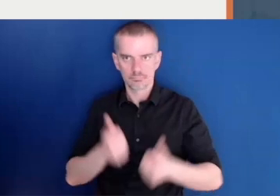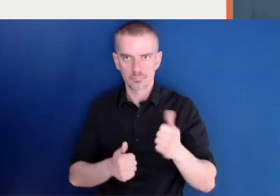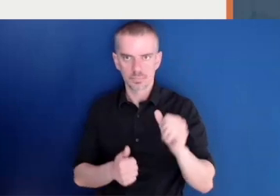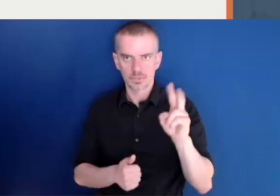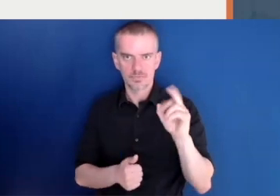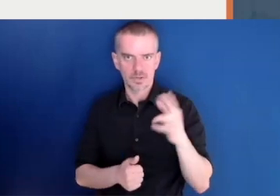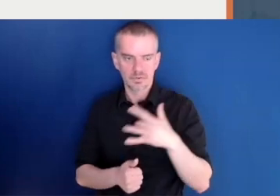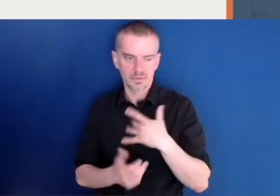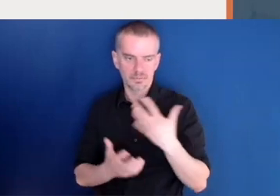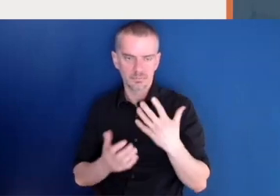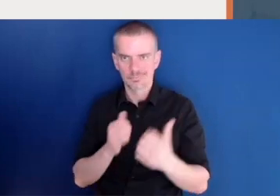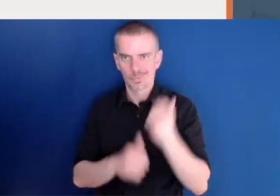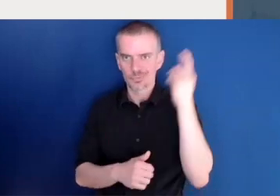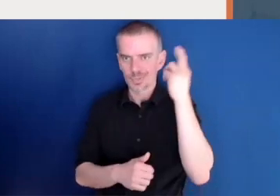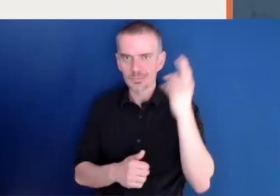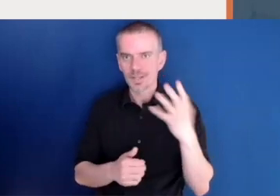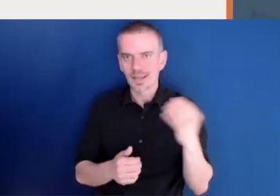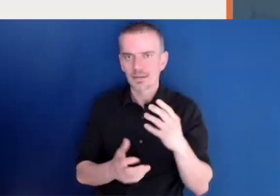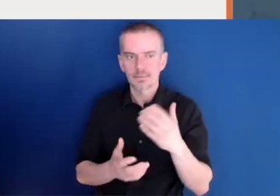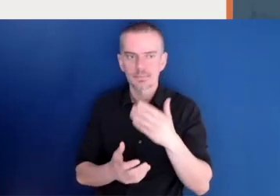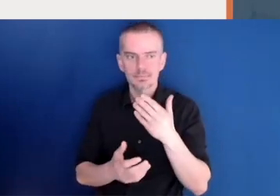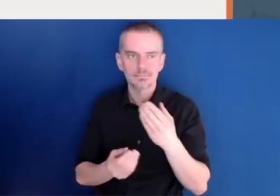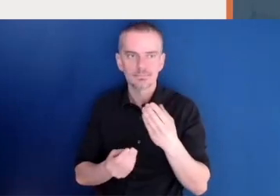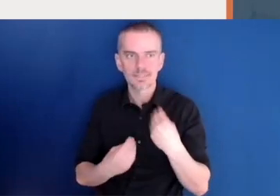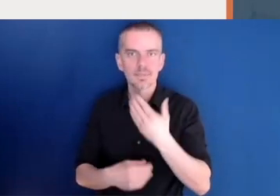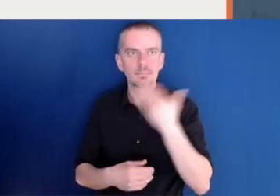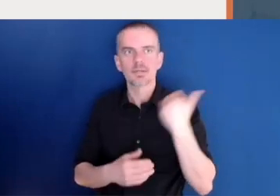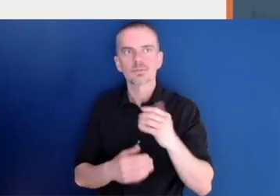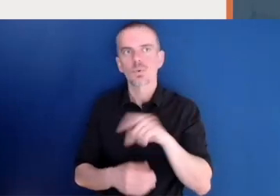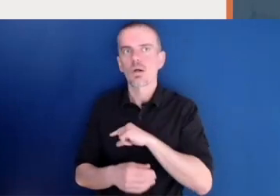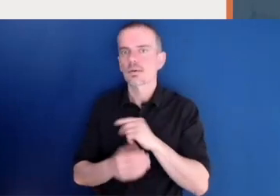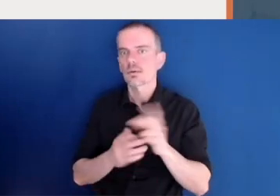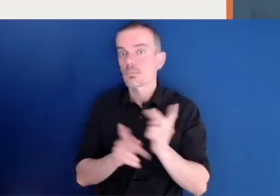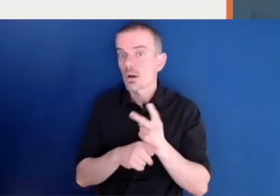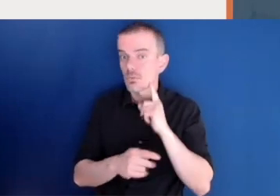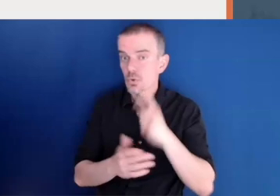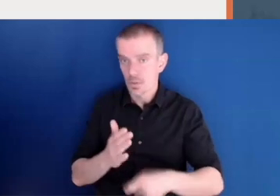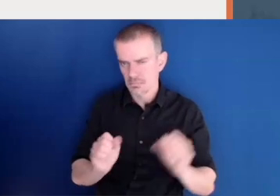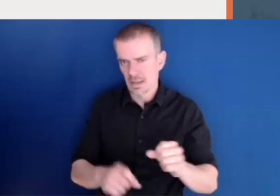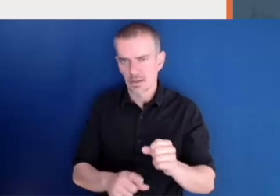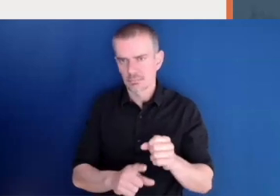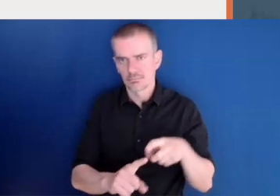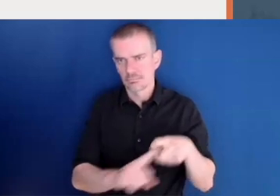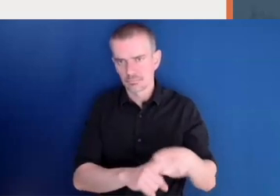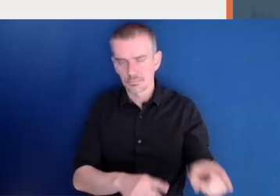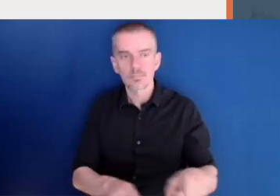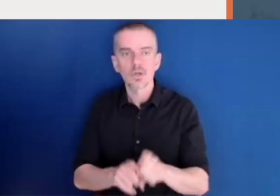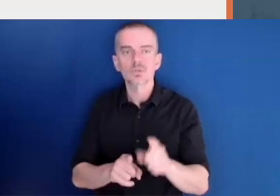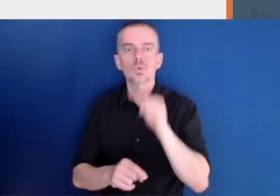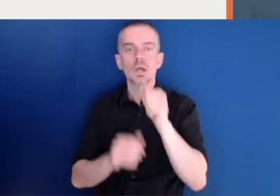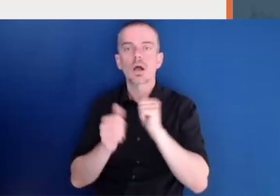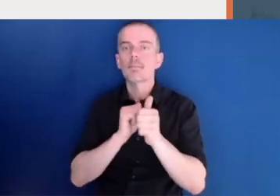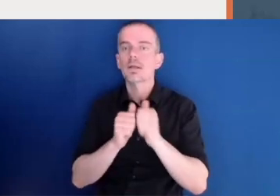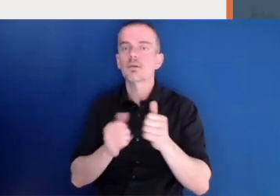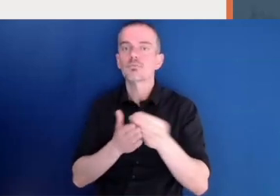most reasonable and that can provide us with the, you know, the best quality product for price, right? You can also use non-competitive procurement when